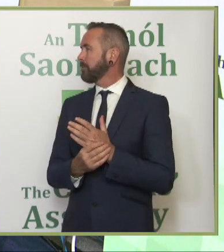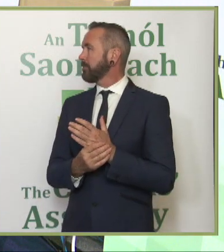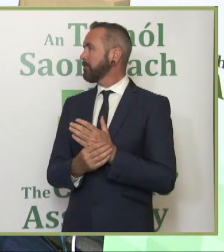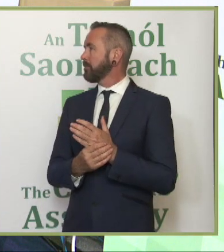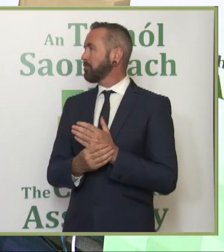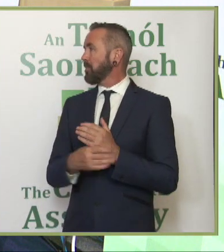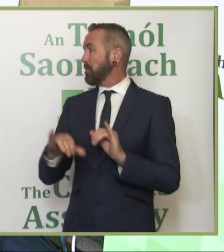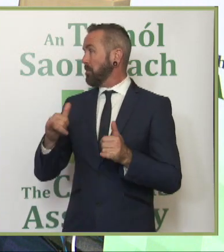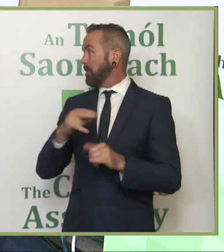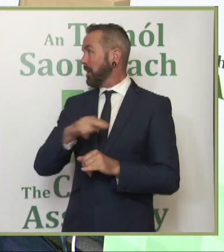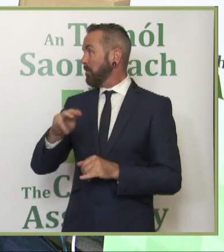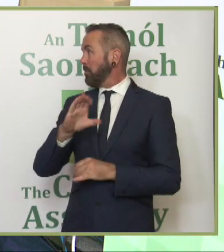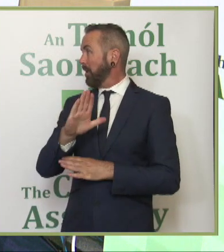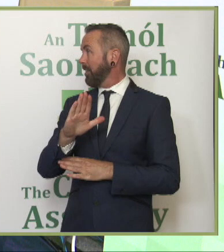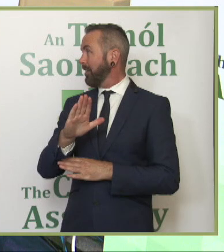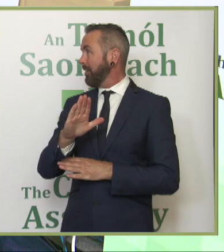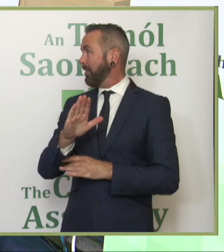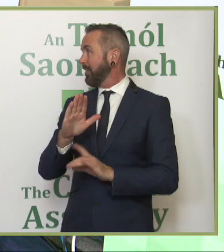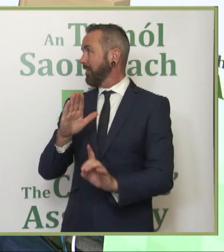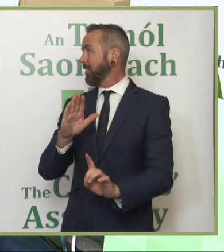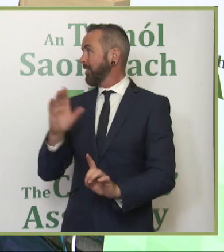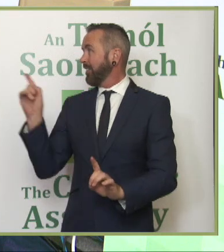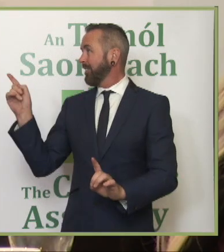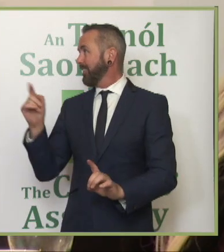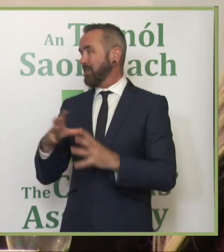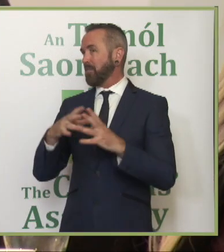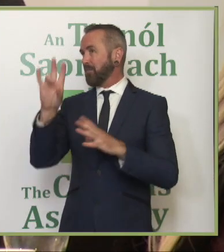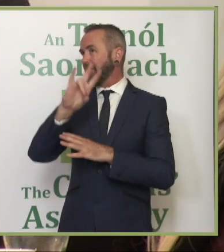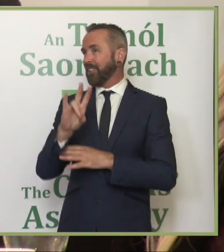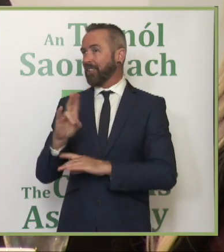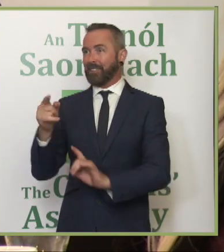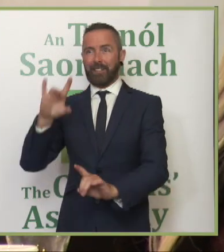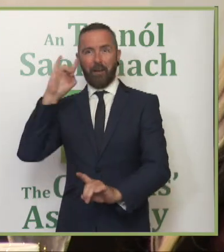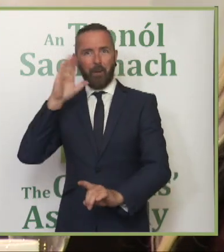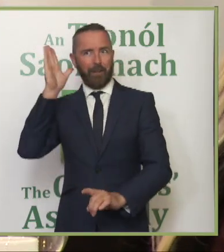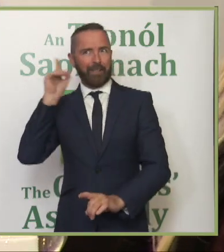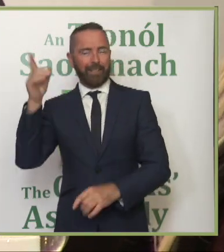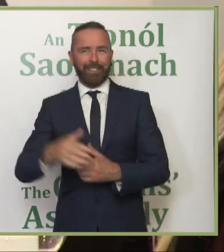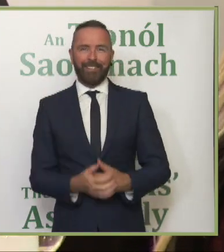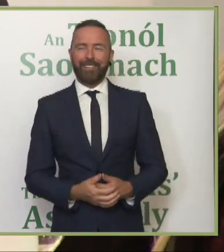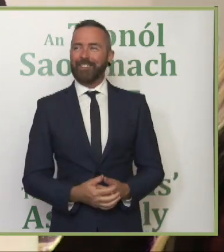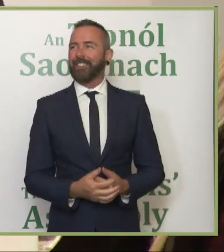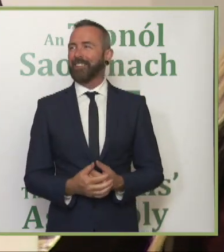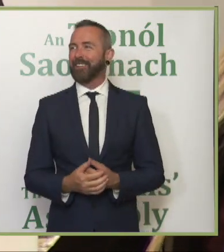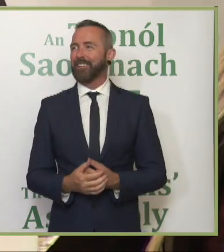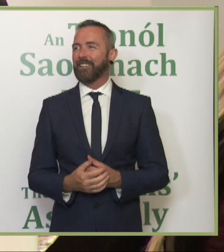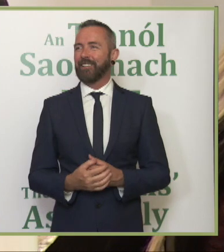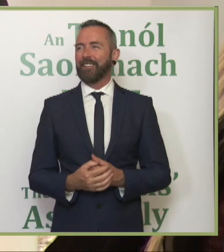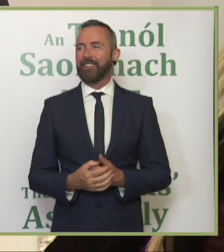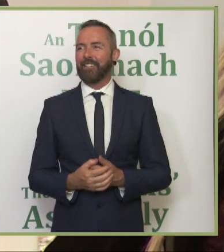Paul, hard luck, you're in. Yes, I mean, that's a big question. I hope you were listening. I think one of